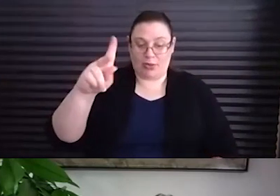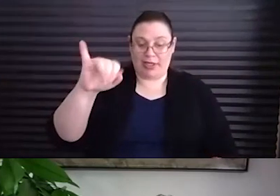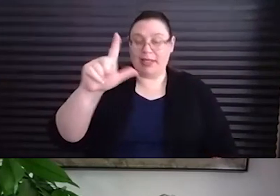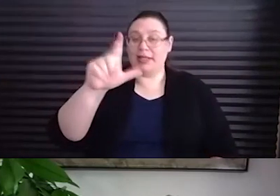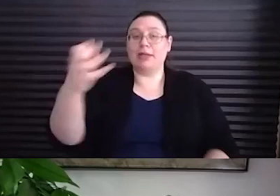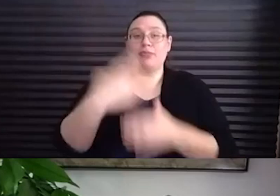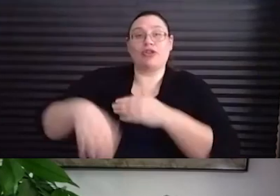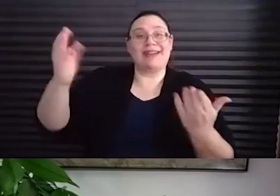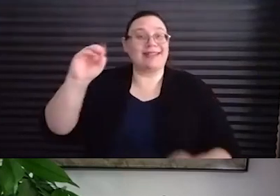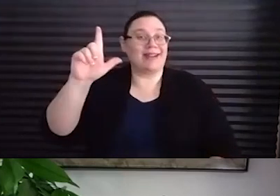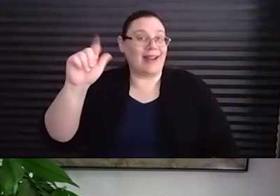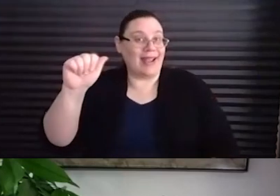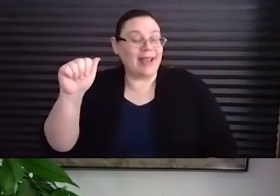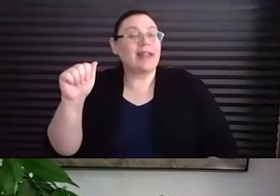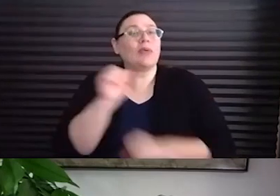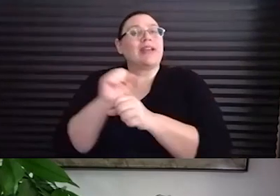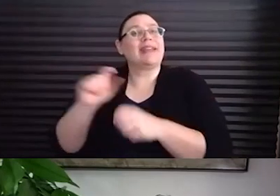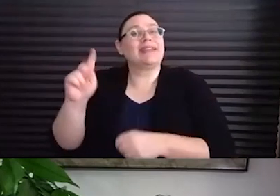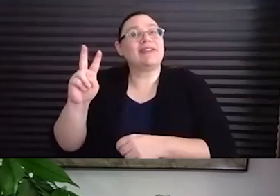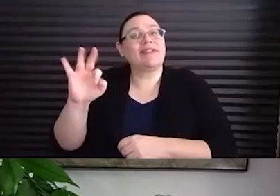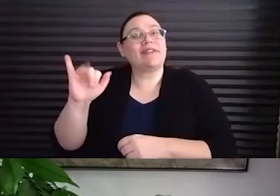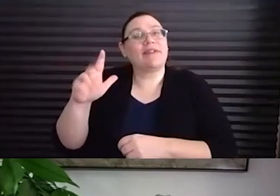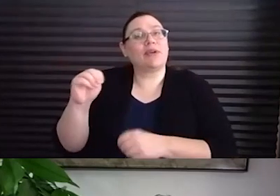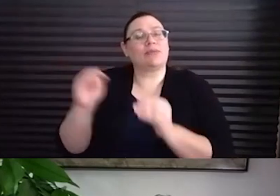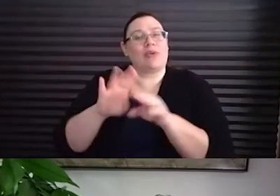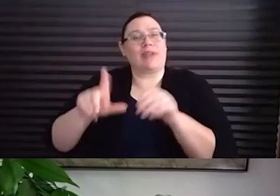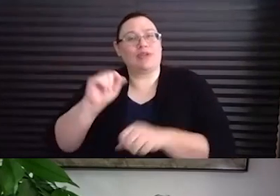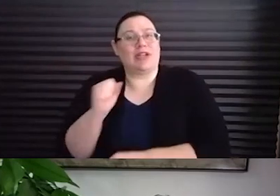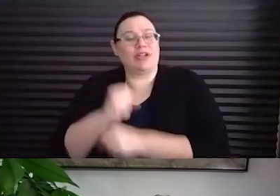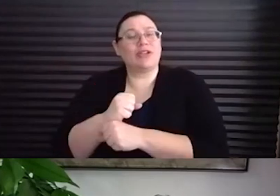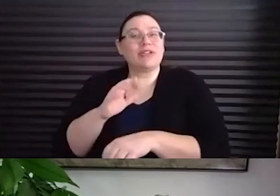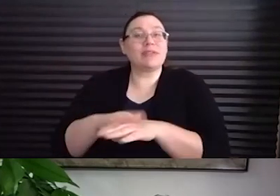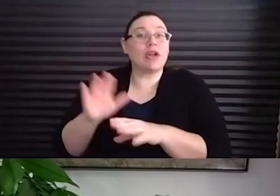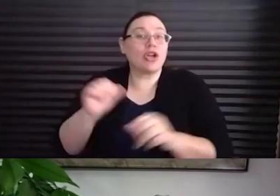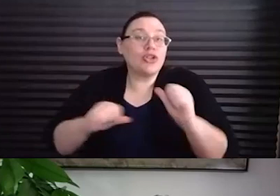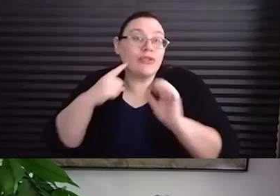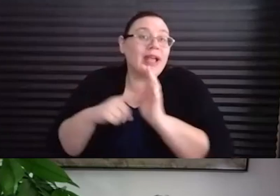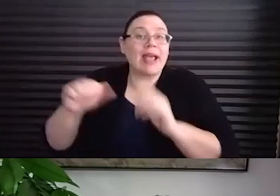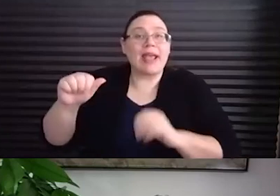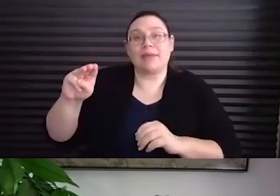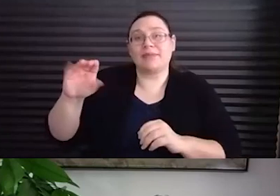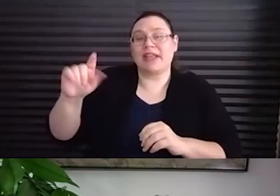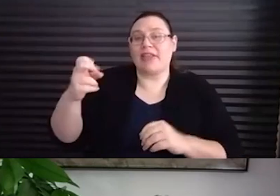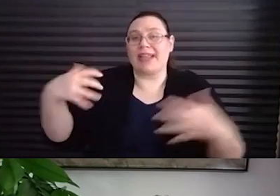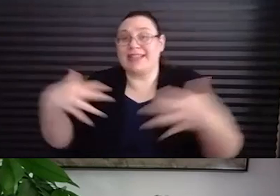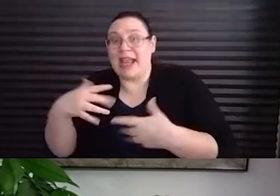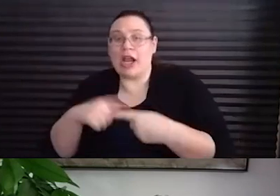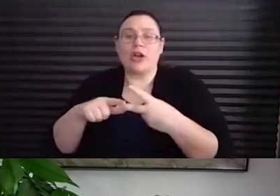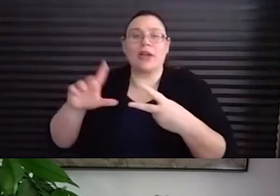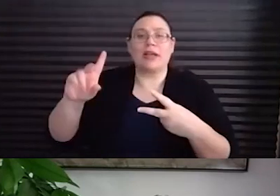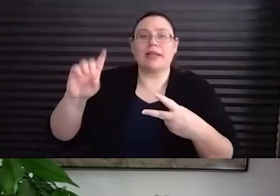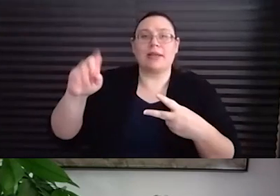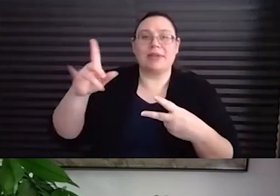Los Angeles. He's been working in TV and film for over 20 years. He's guest starred on shows such as AMC's The Terror, Fox's Deputy and